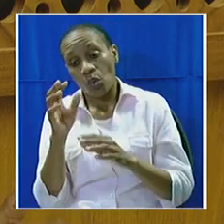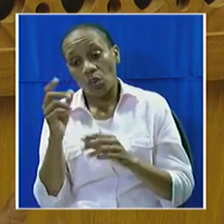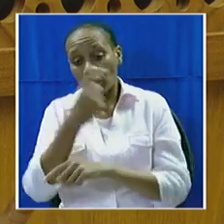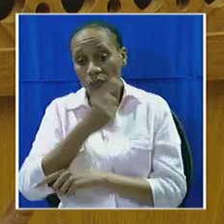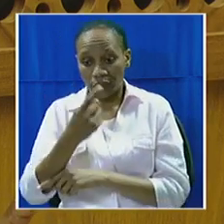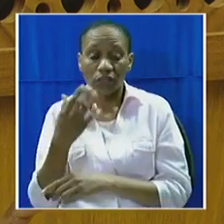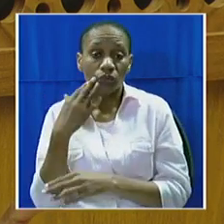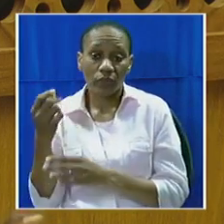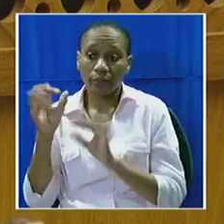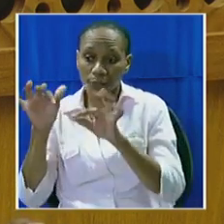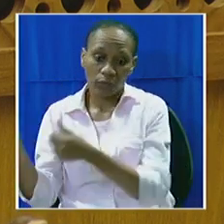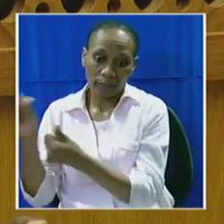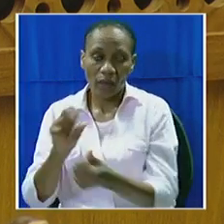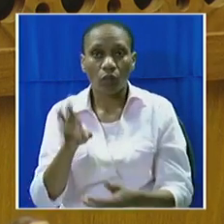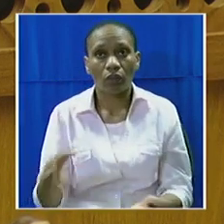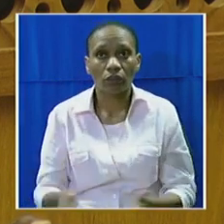that must be done.